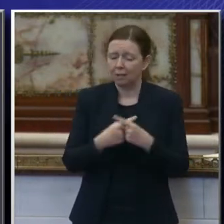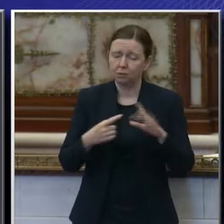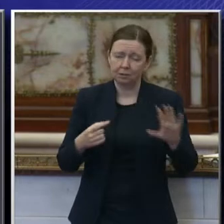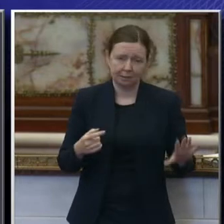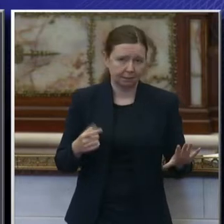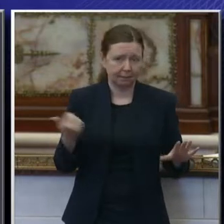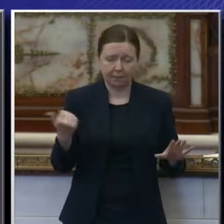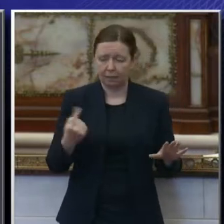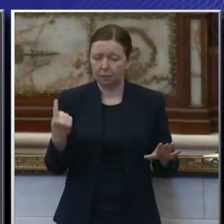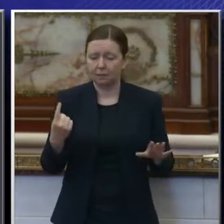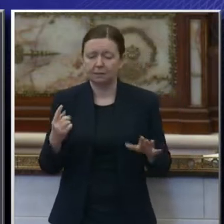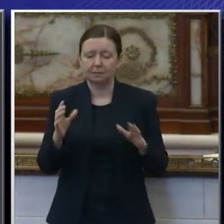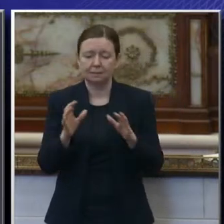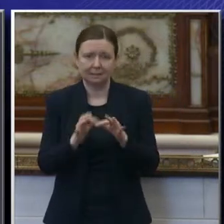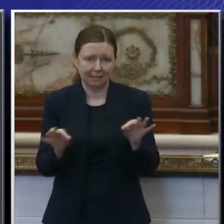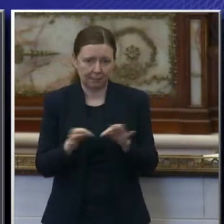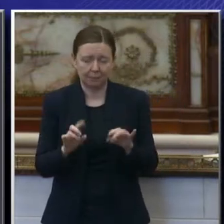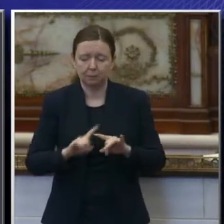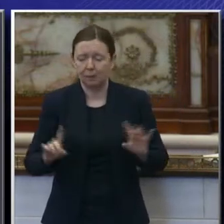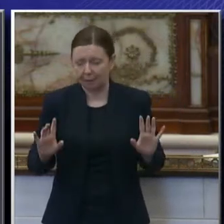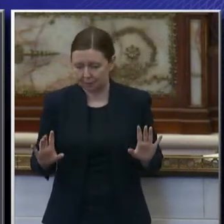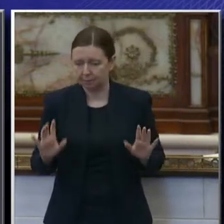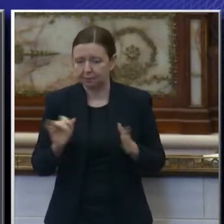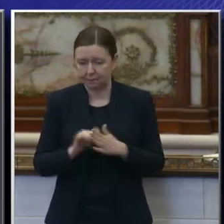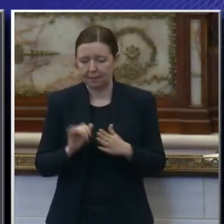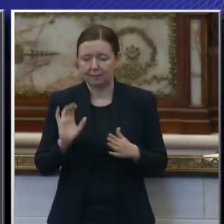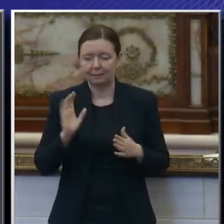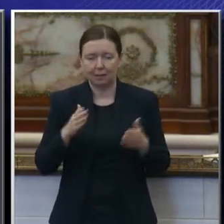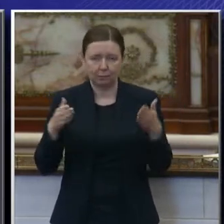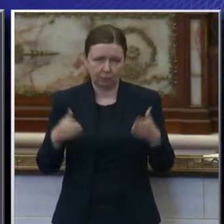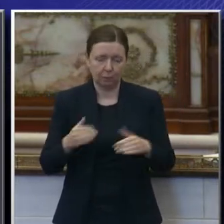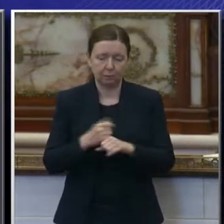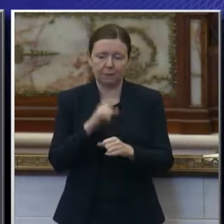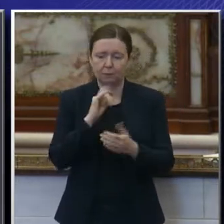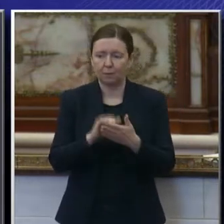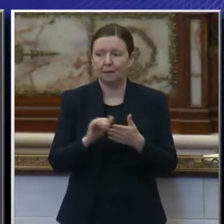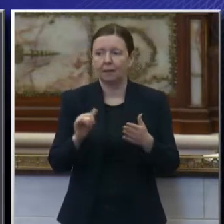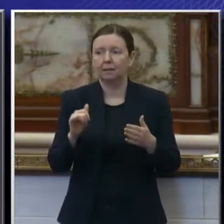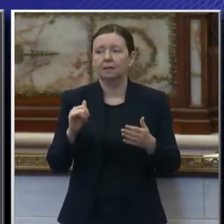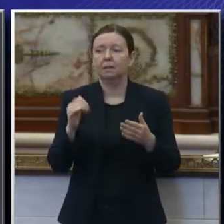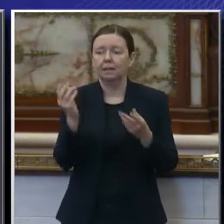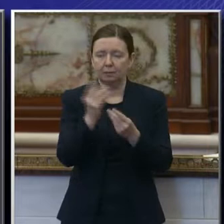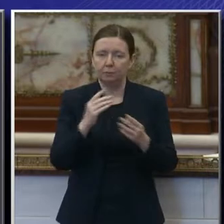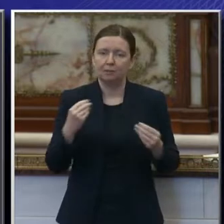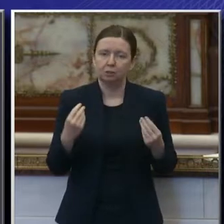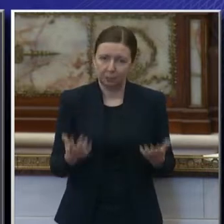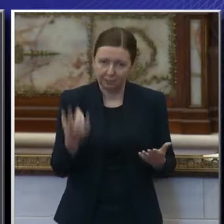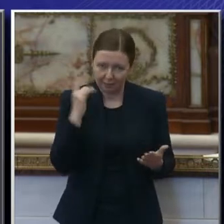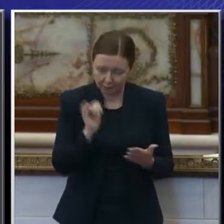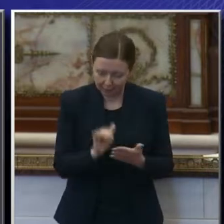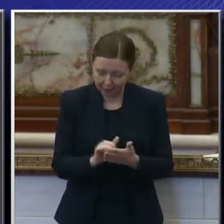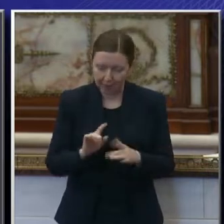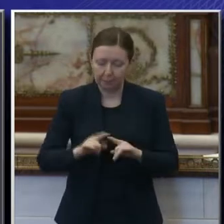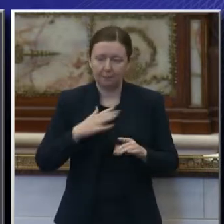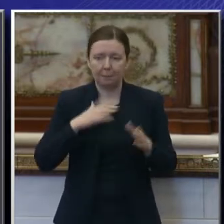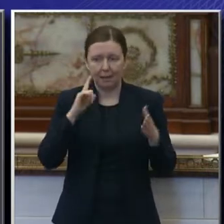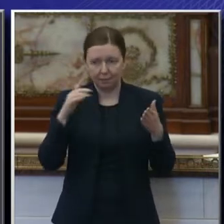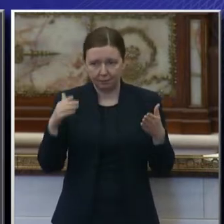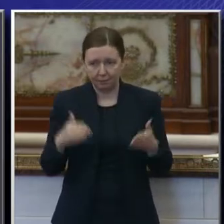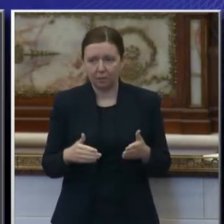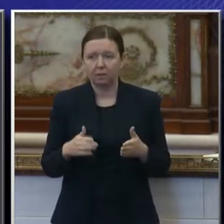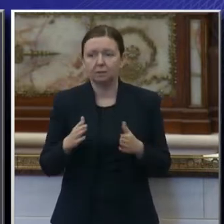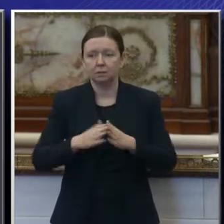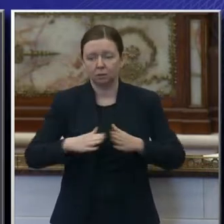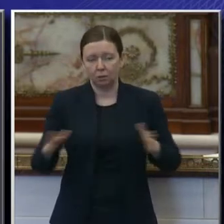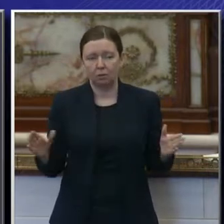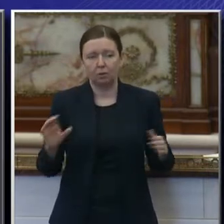else's statement, but nevertheless, that is our key focus of making sure that information is provided. But my focus is primarily looking at the overall